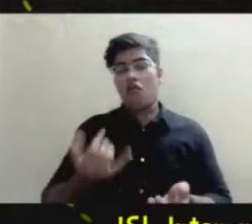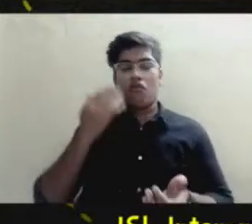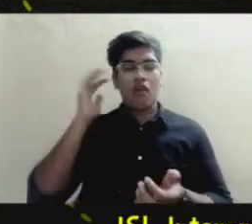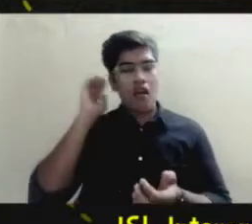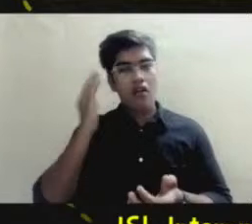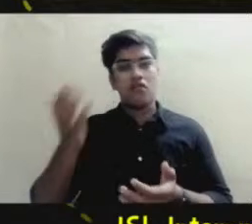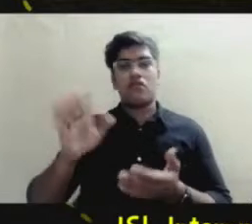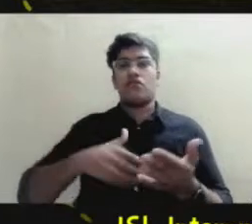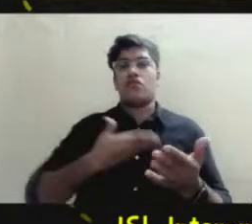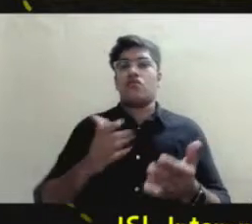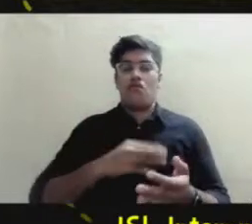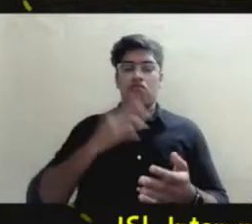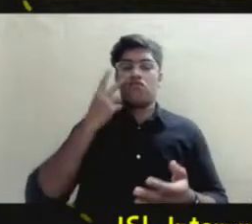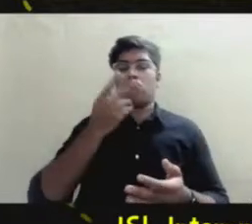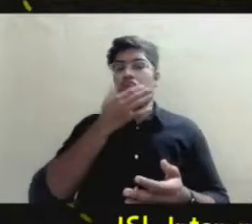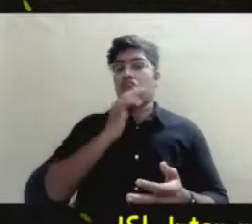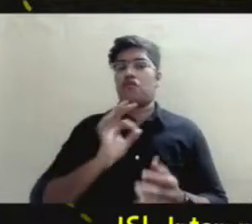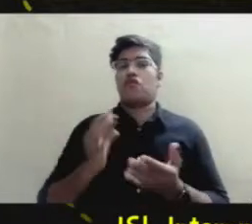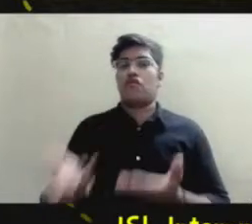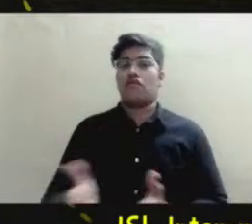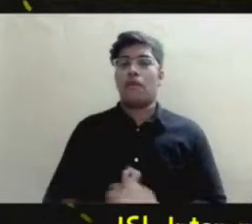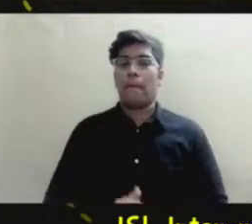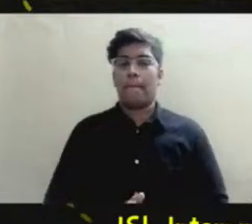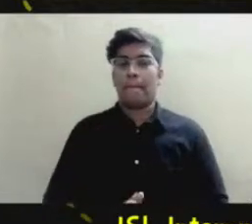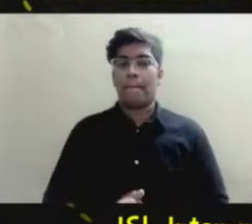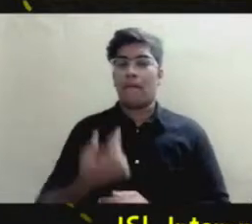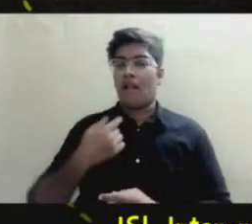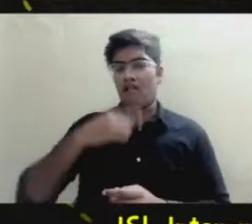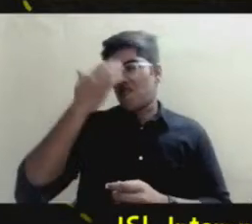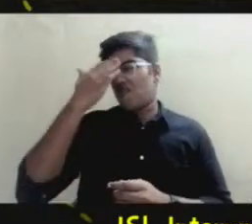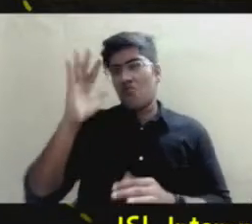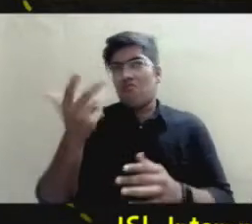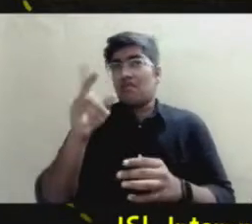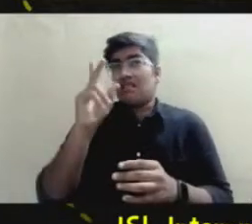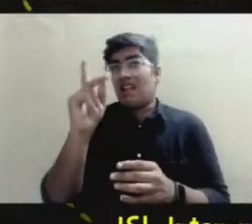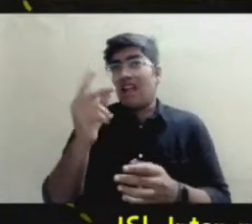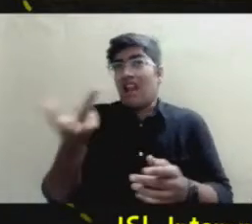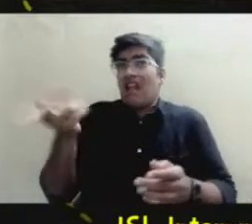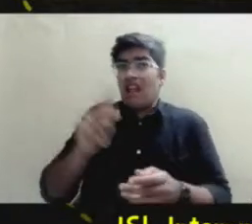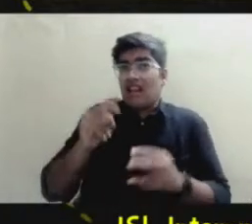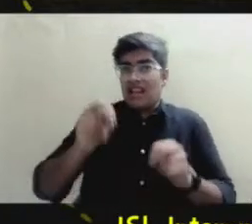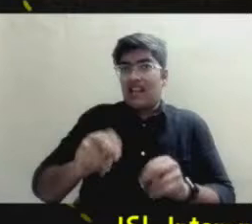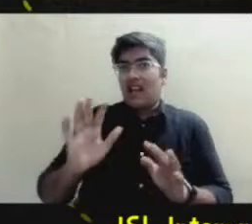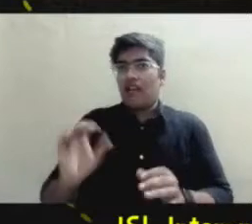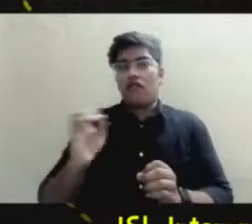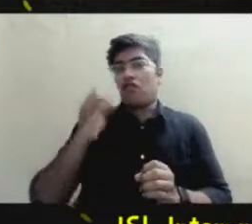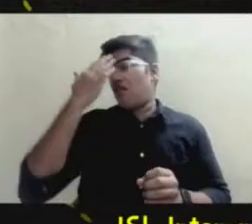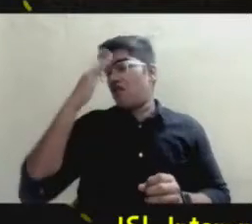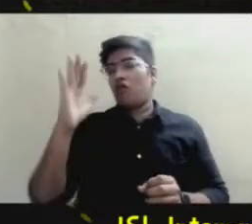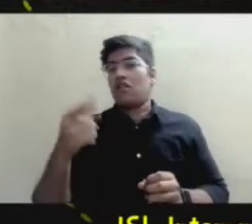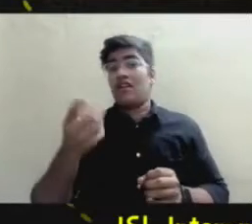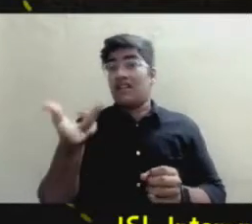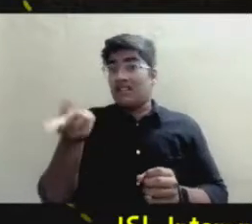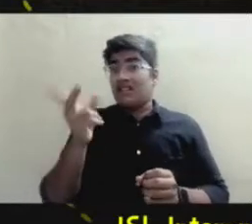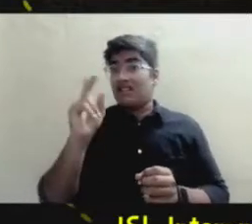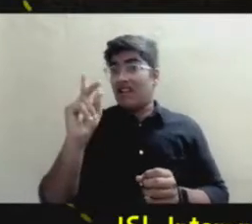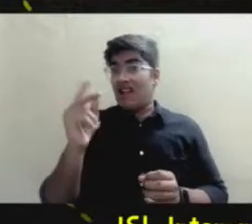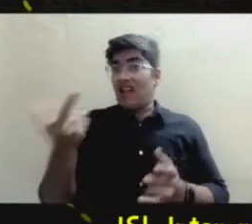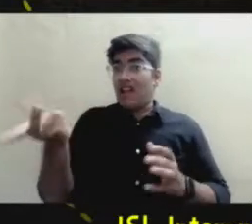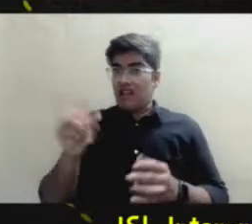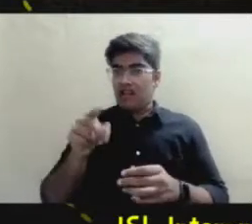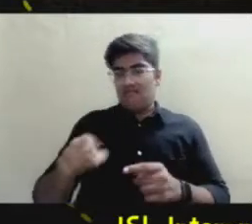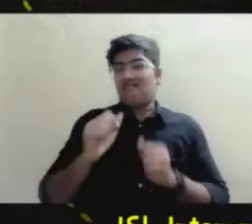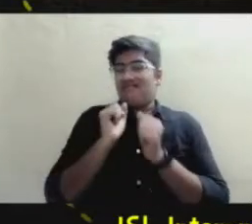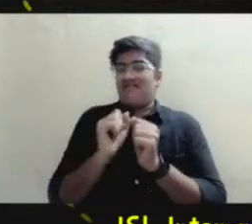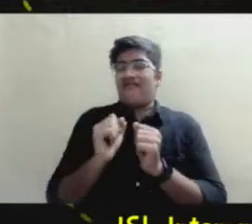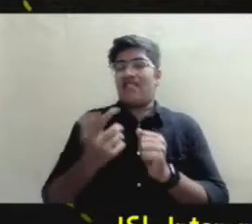think I'm not sure that a sequel is required. Sequels are tricky in any case, and if there